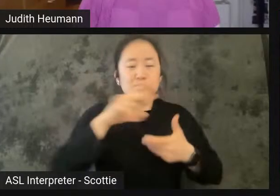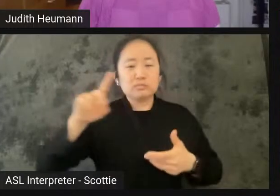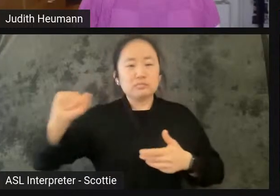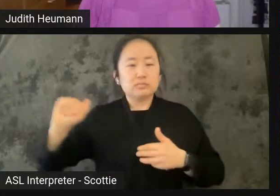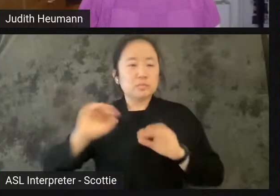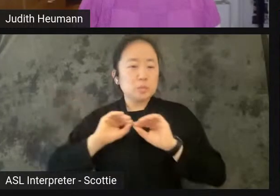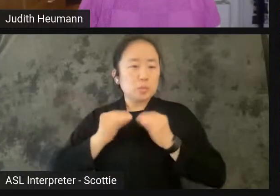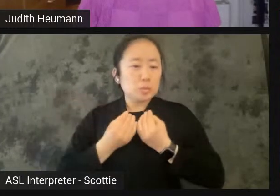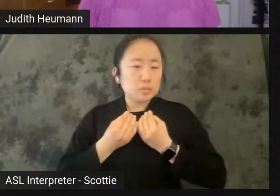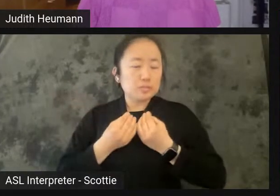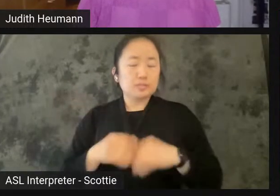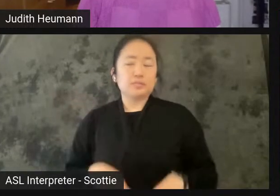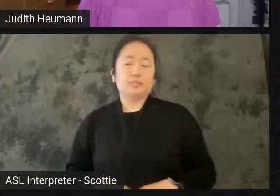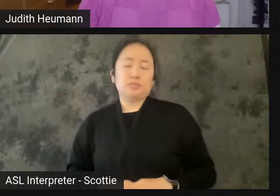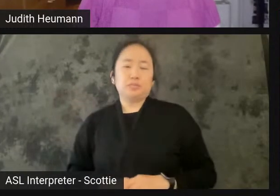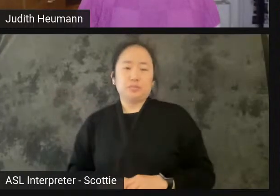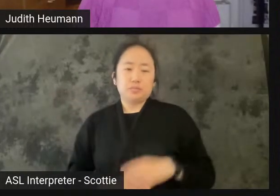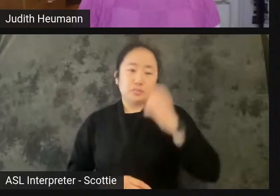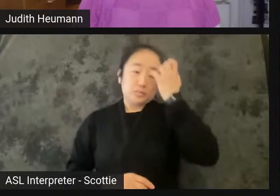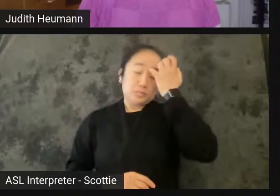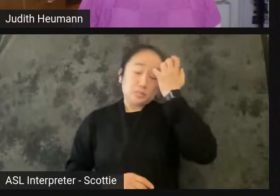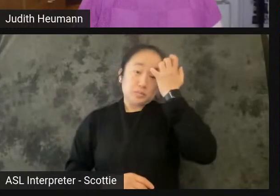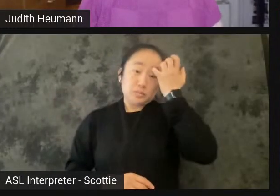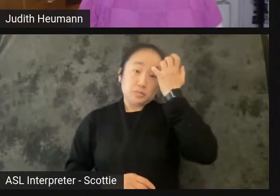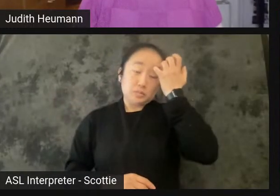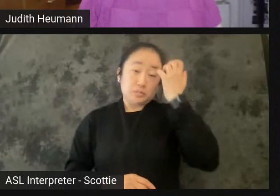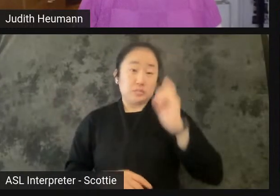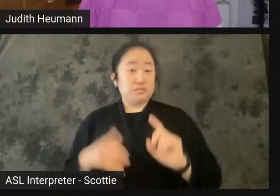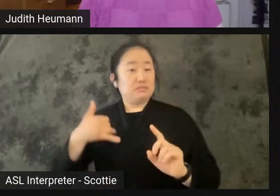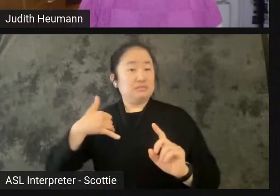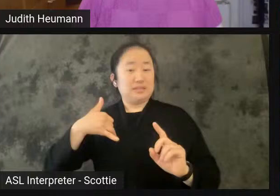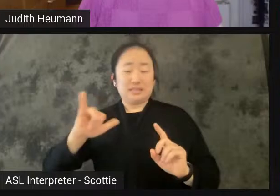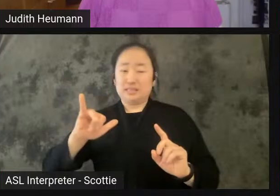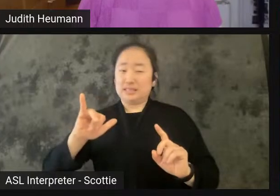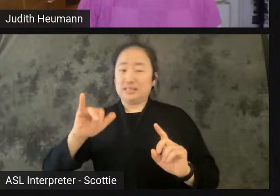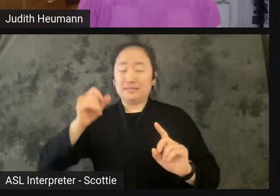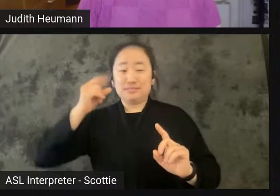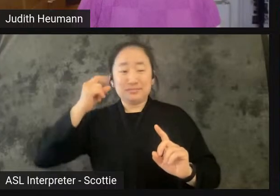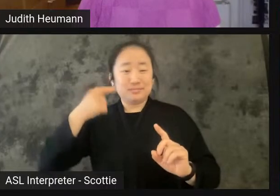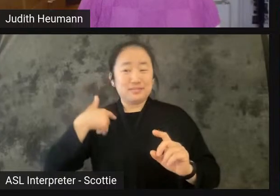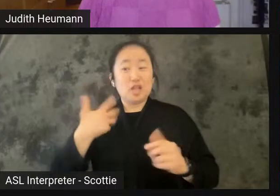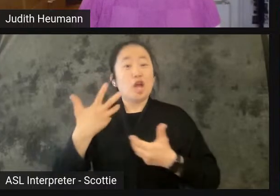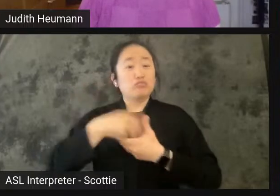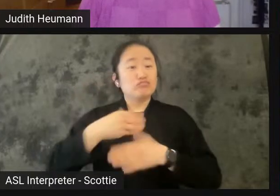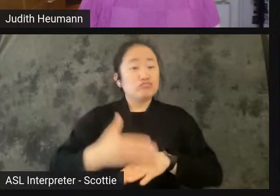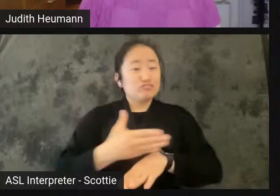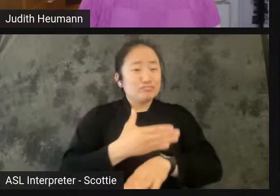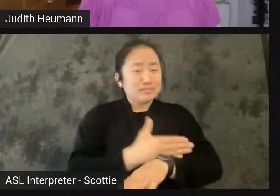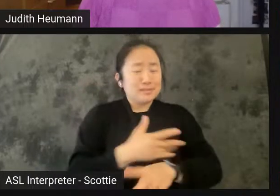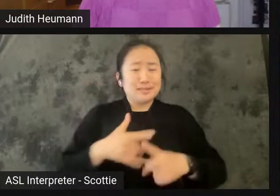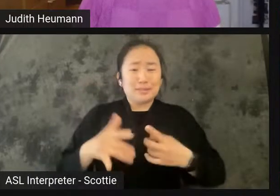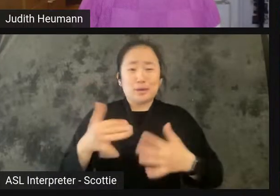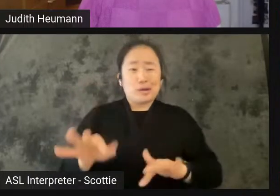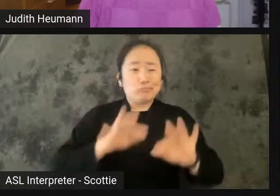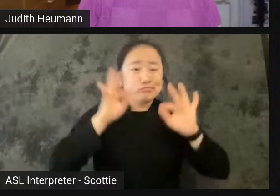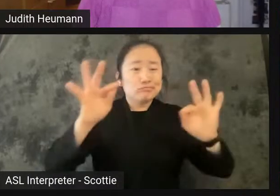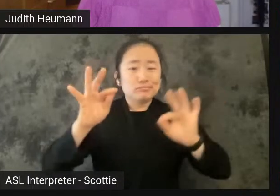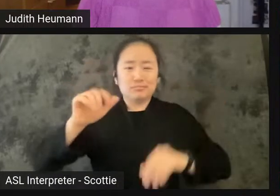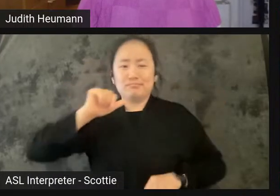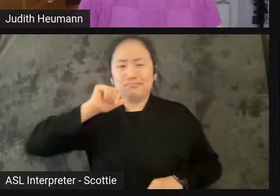of this agenda, and still has ways to go in learning, as we all do,